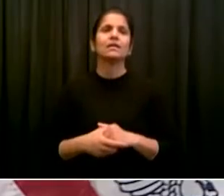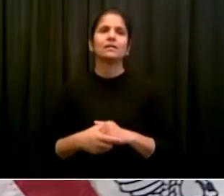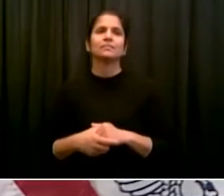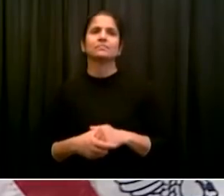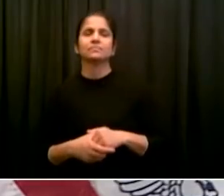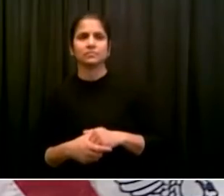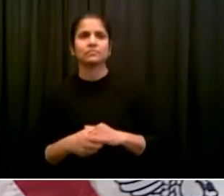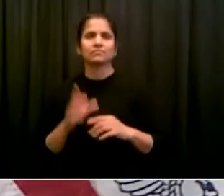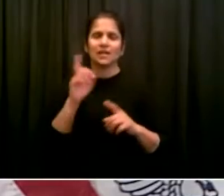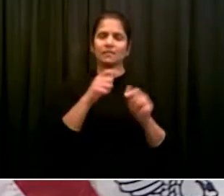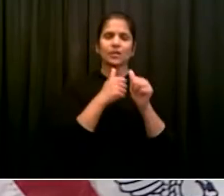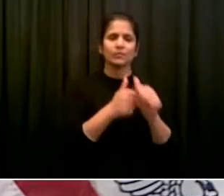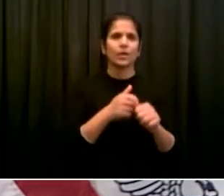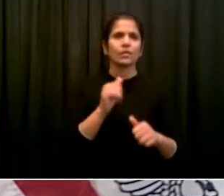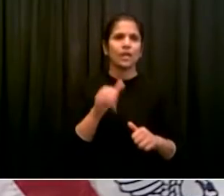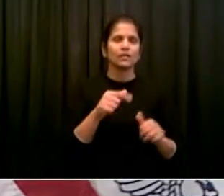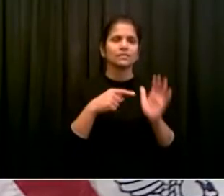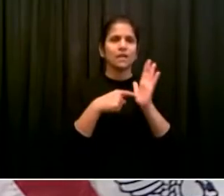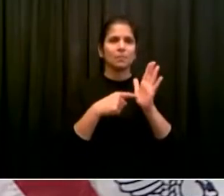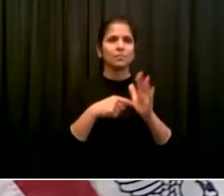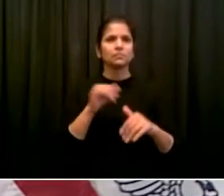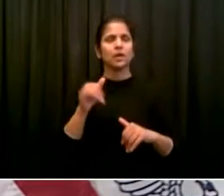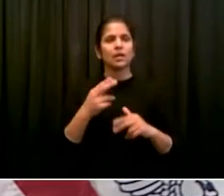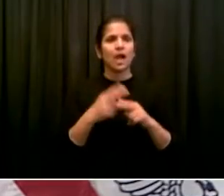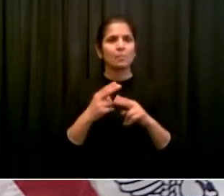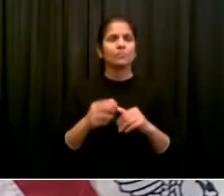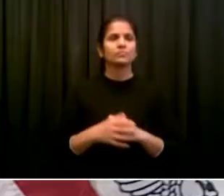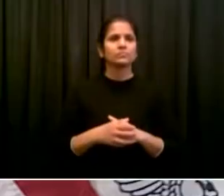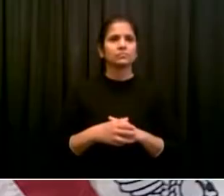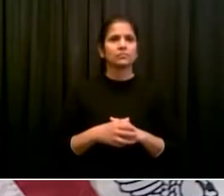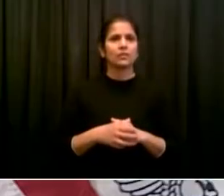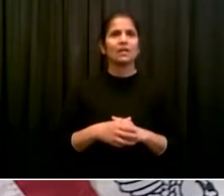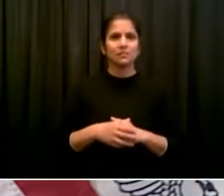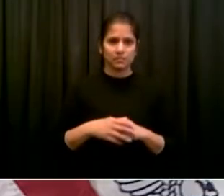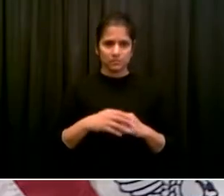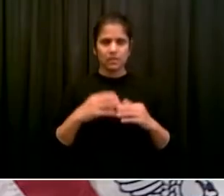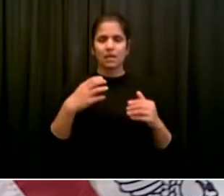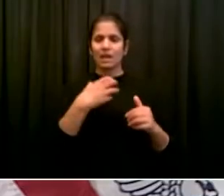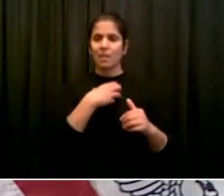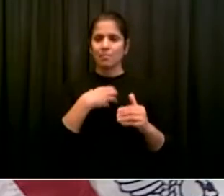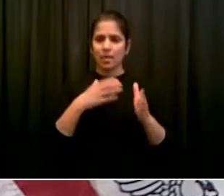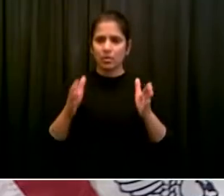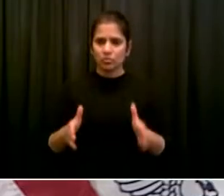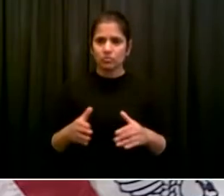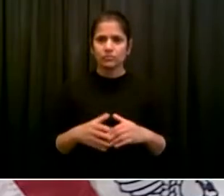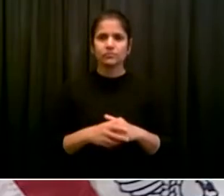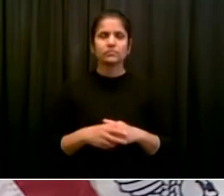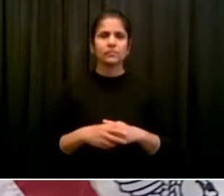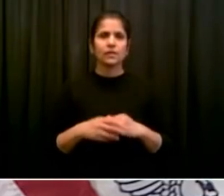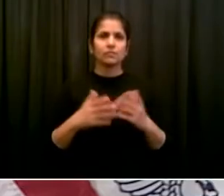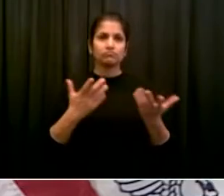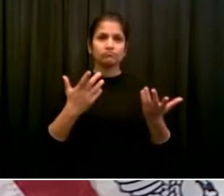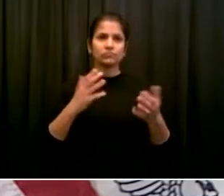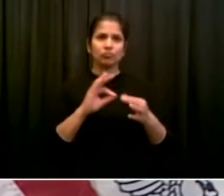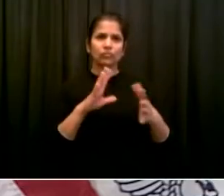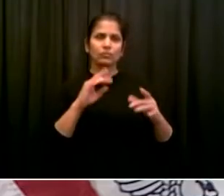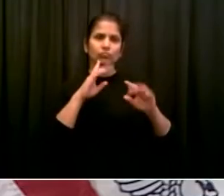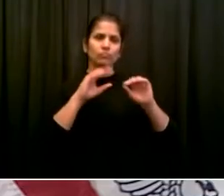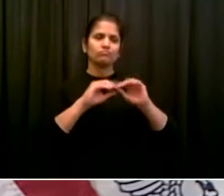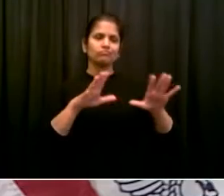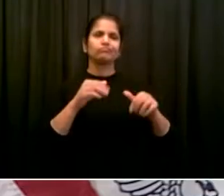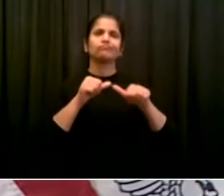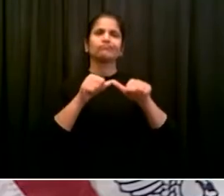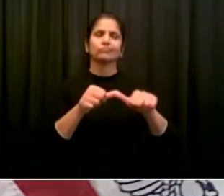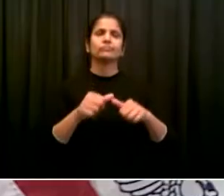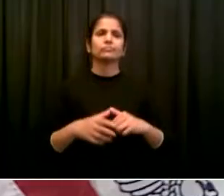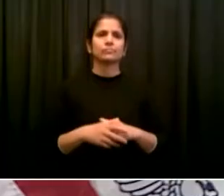example, redacting names of complainants. But the release is going to continue over the coming days. We want